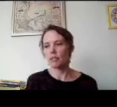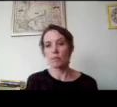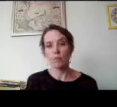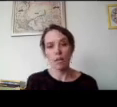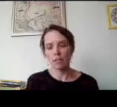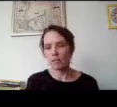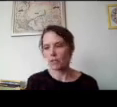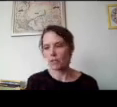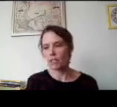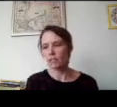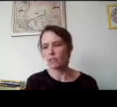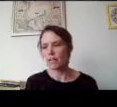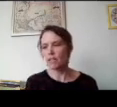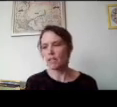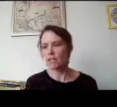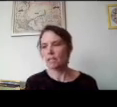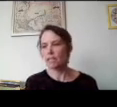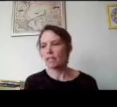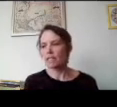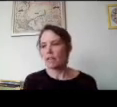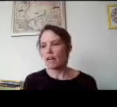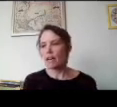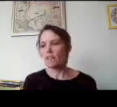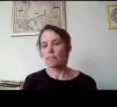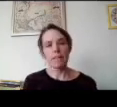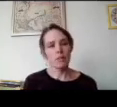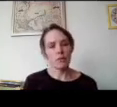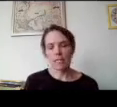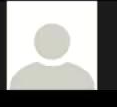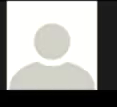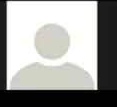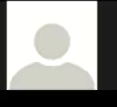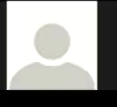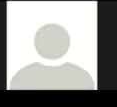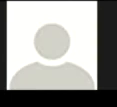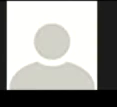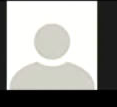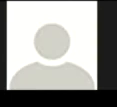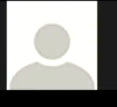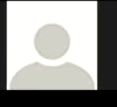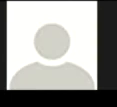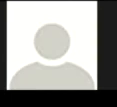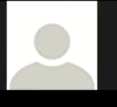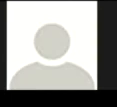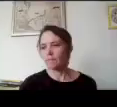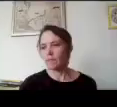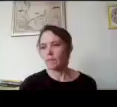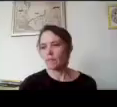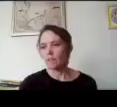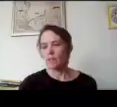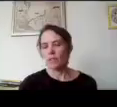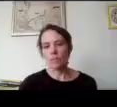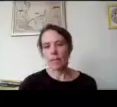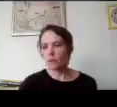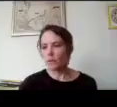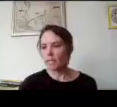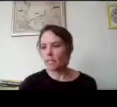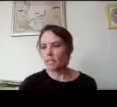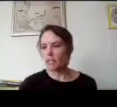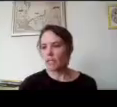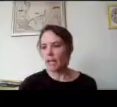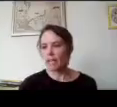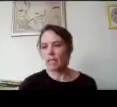his administration established a two-pronged deterrence strategy of mandatory detention and interception at sea. So